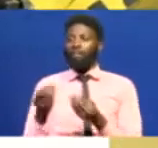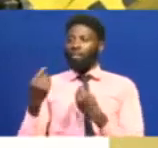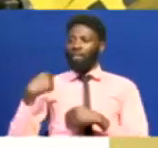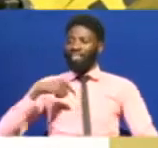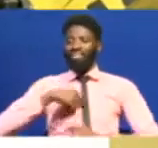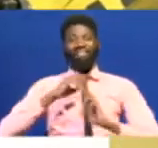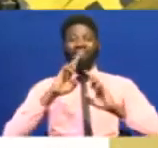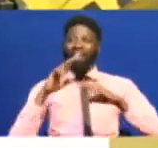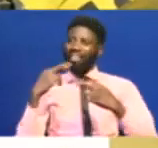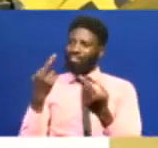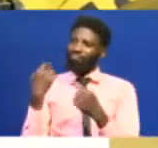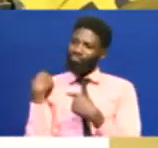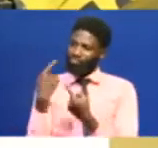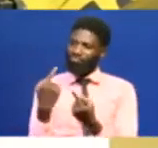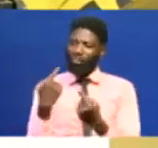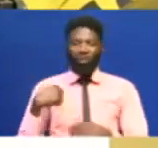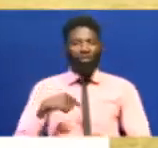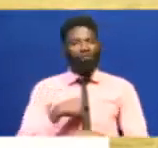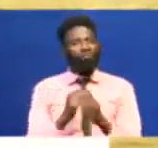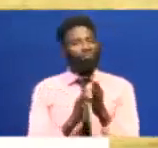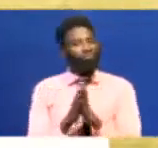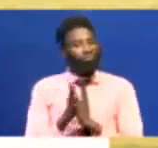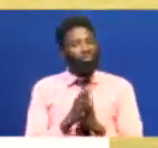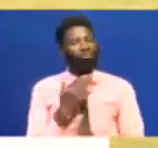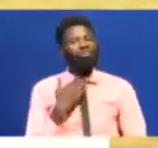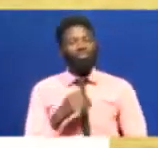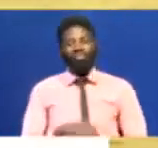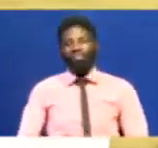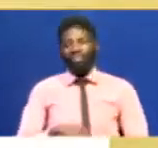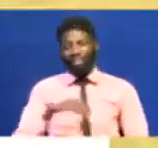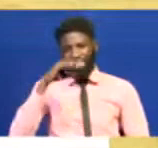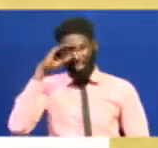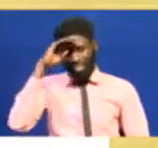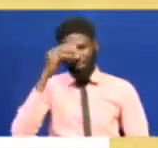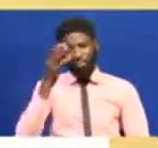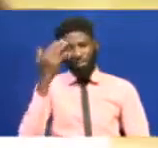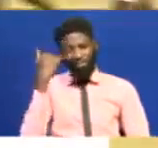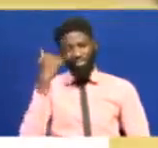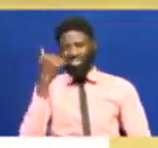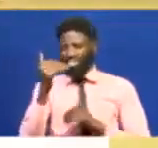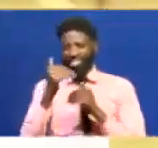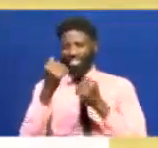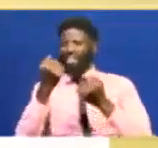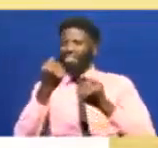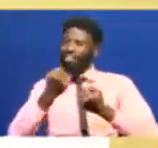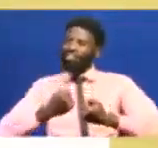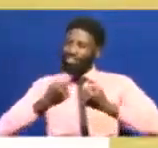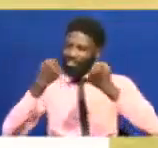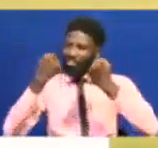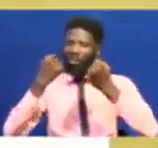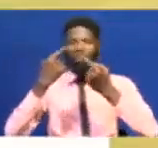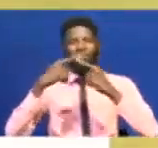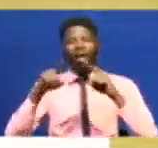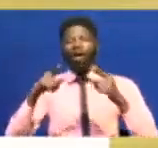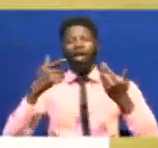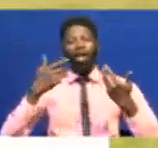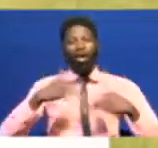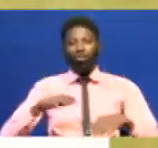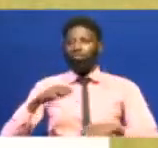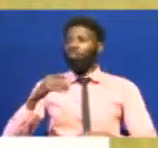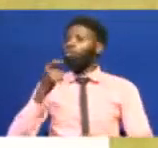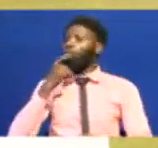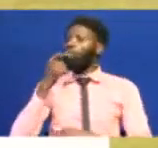we've been longing for. Tusker FC narrowly lost the Premier League title to Gor Mahia last season. The Brewers